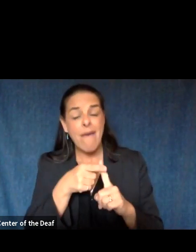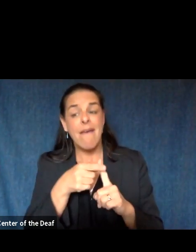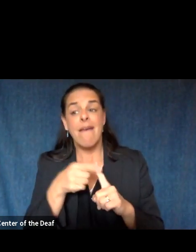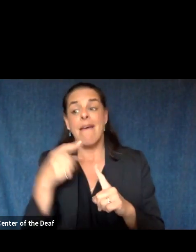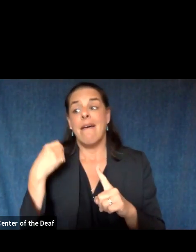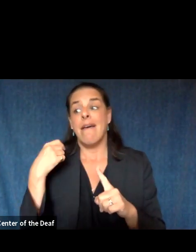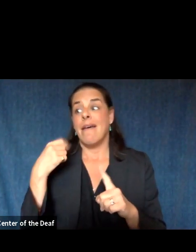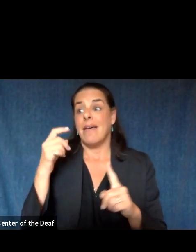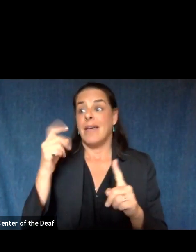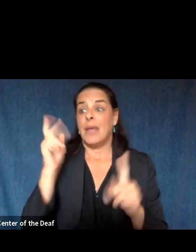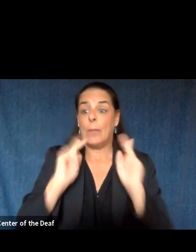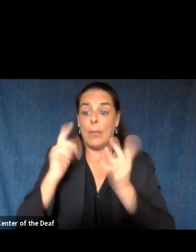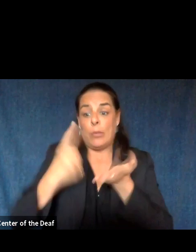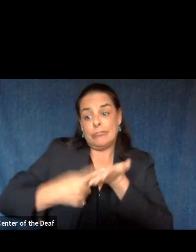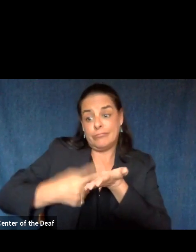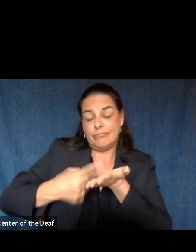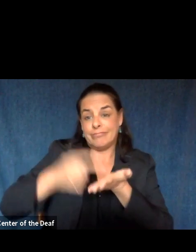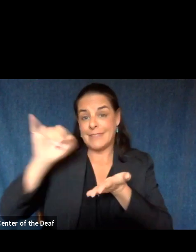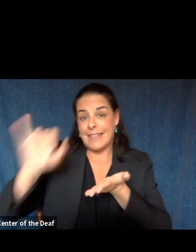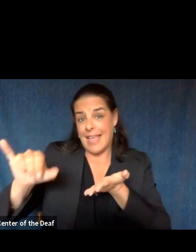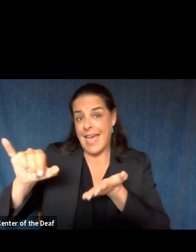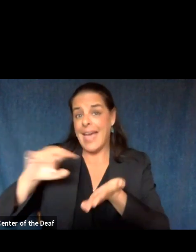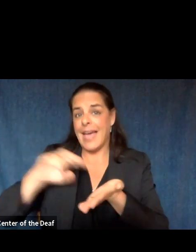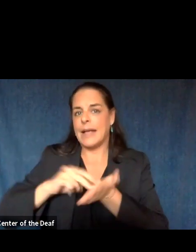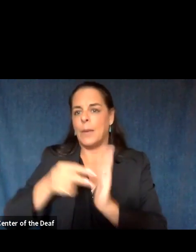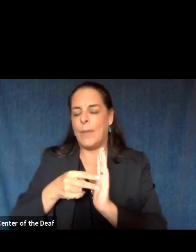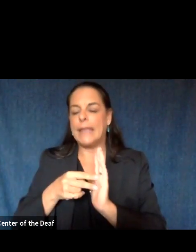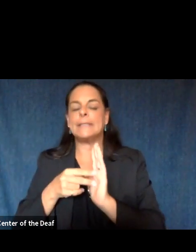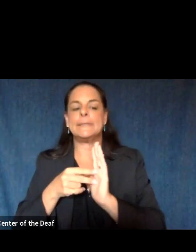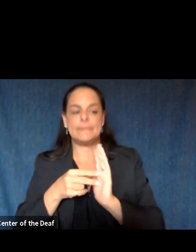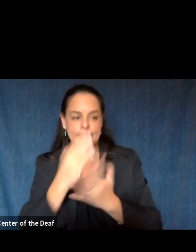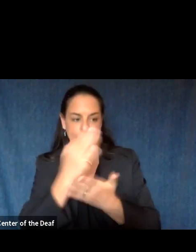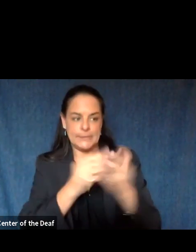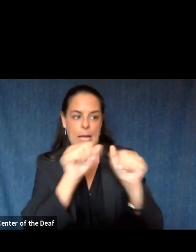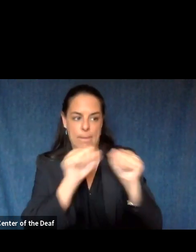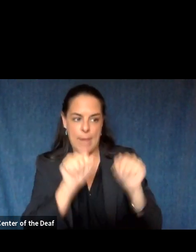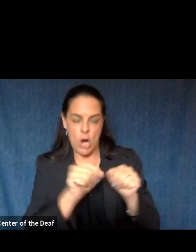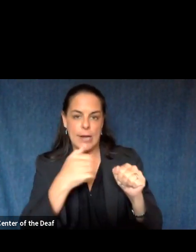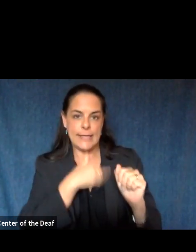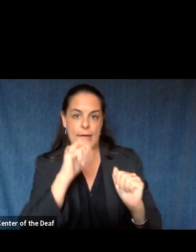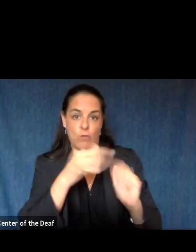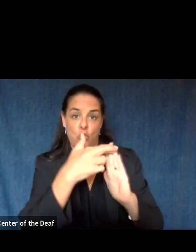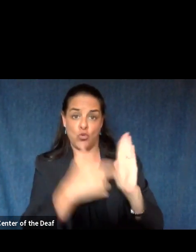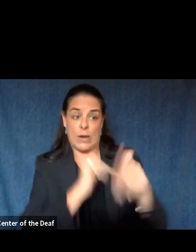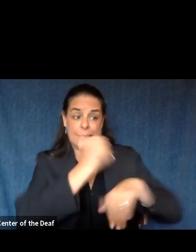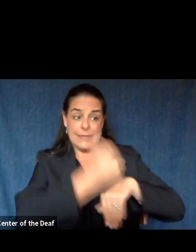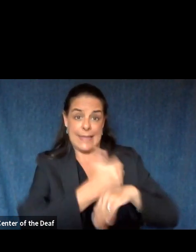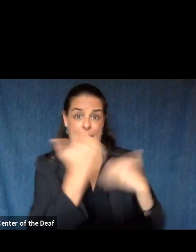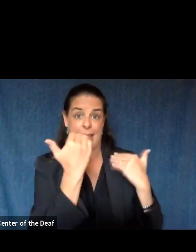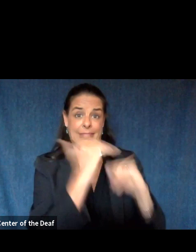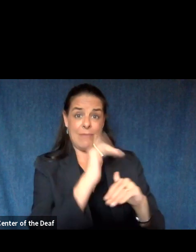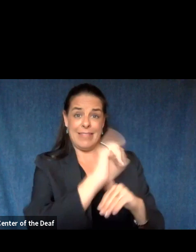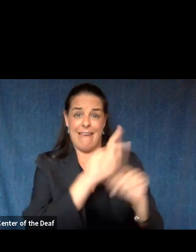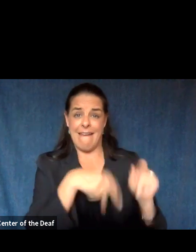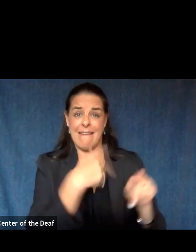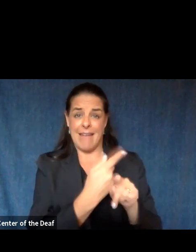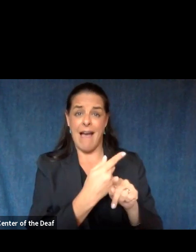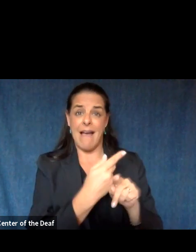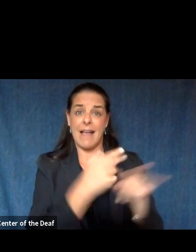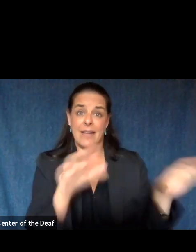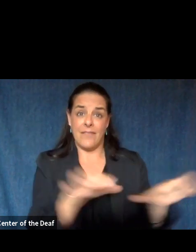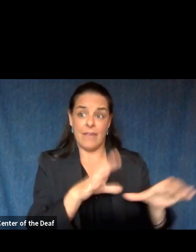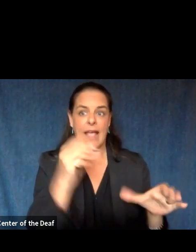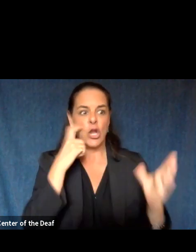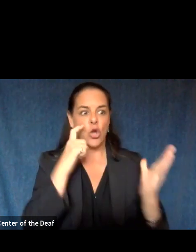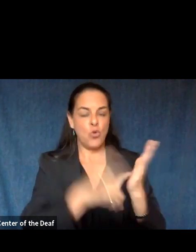this, it's about saying that there are areas that have the regulations in place that limit those activities, and they have seen their